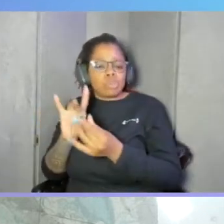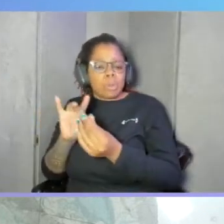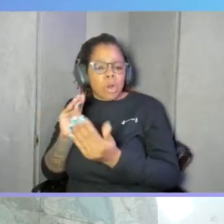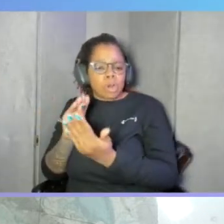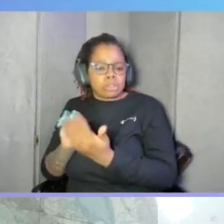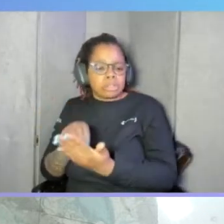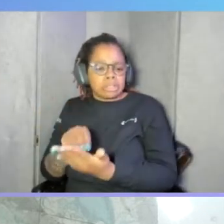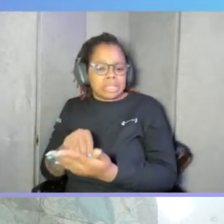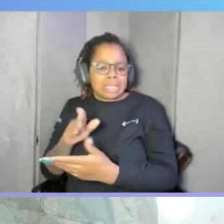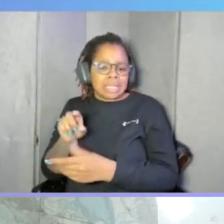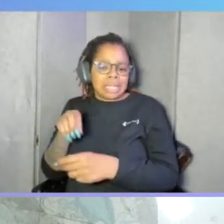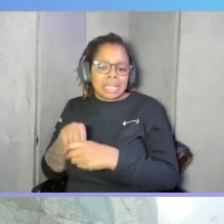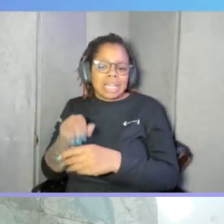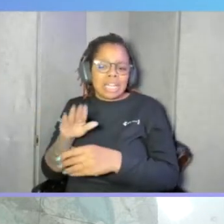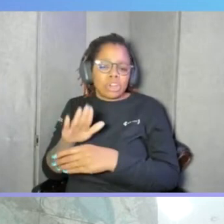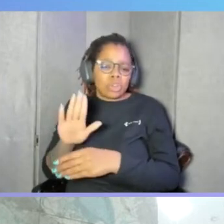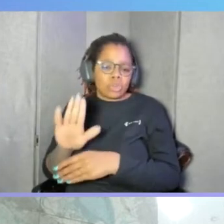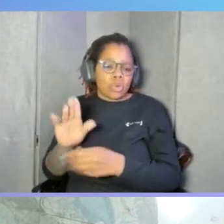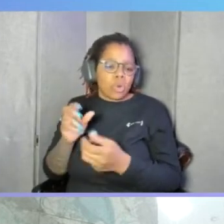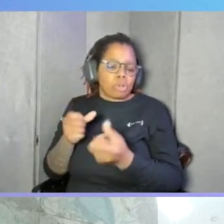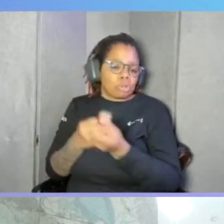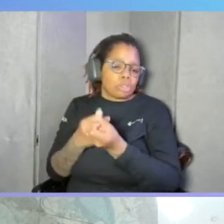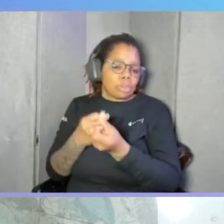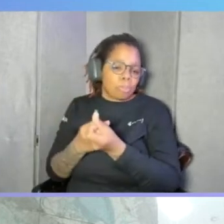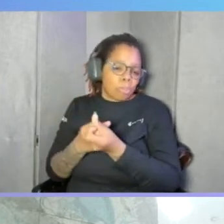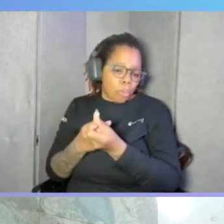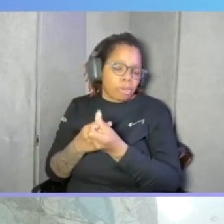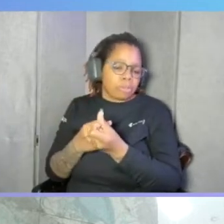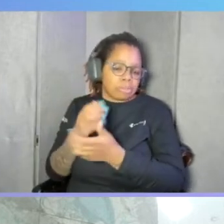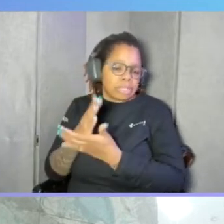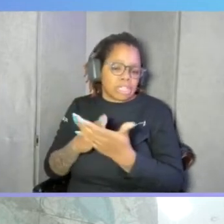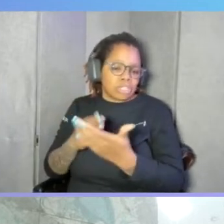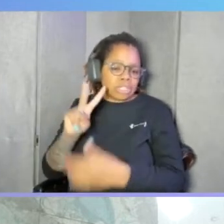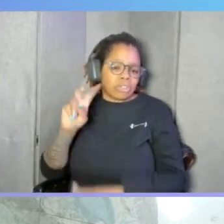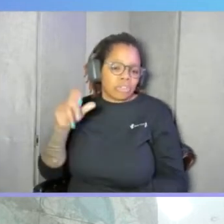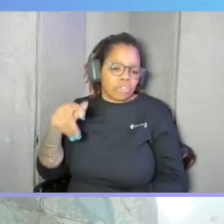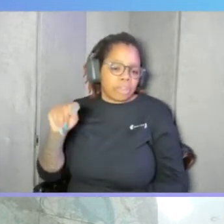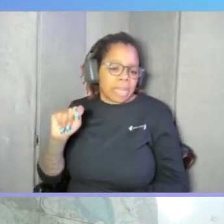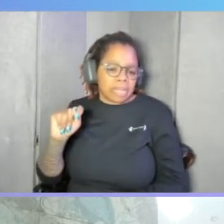partially supports sections of your VPAT.